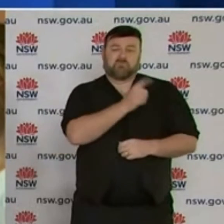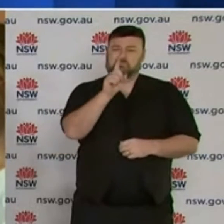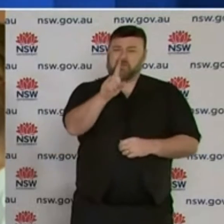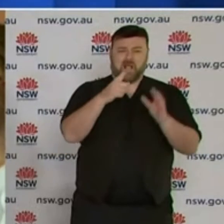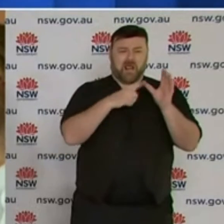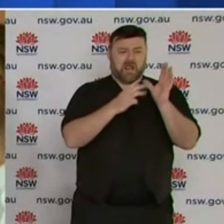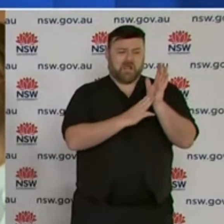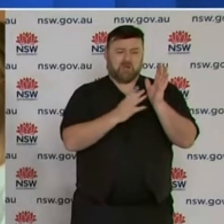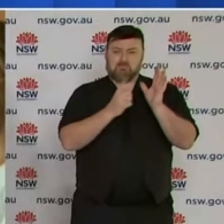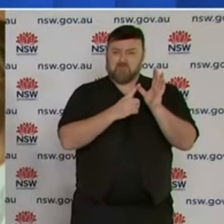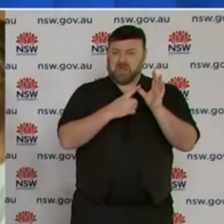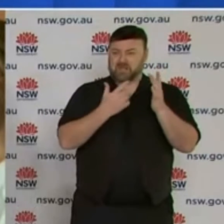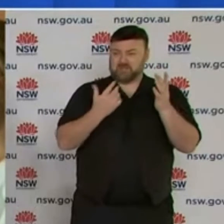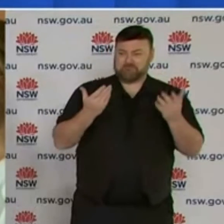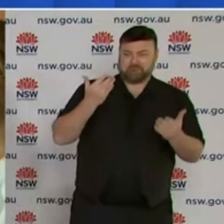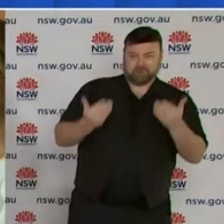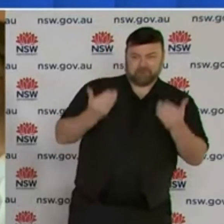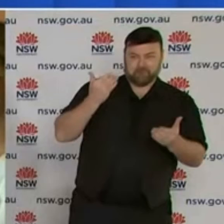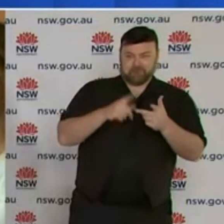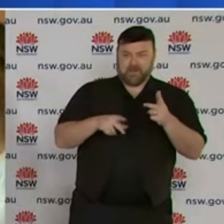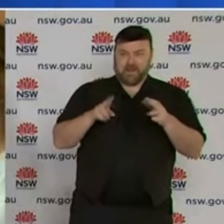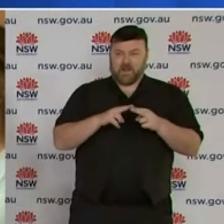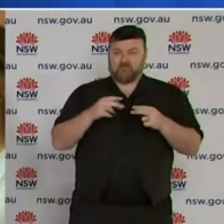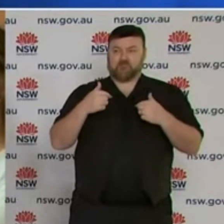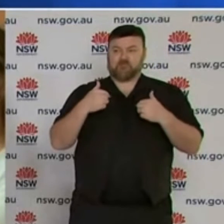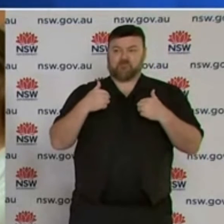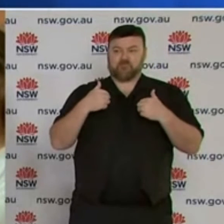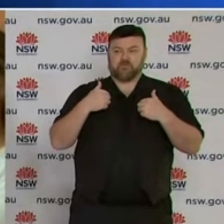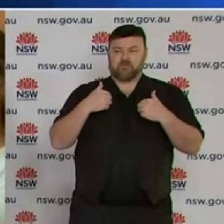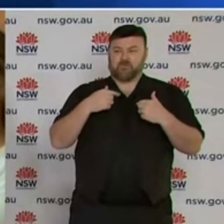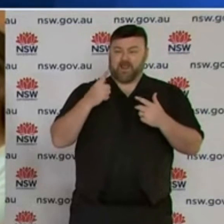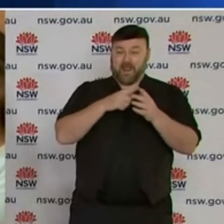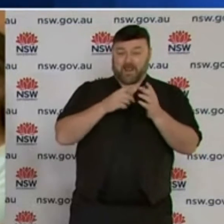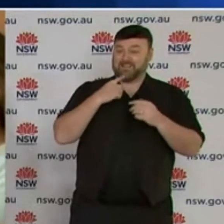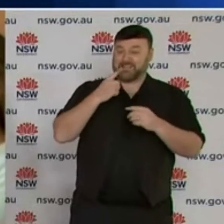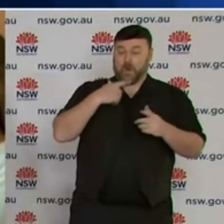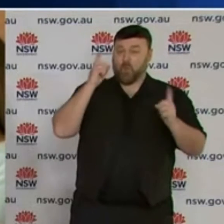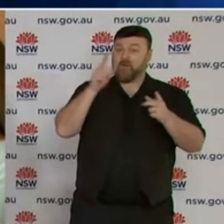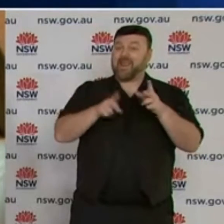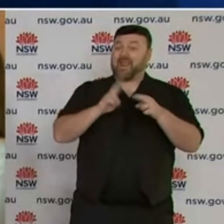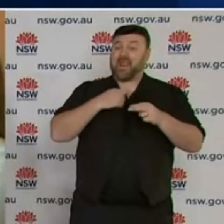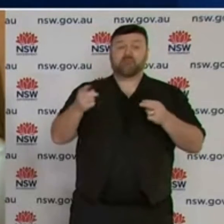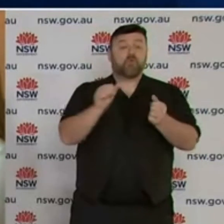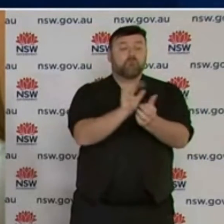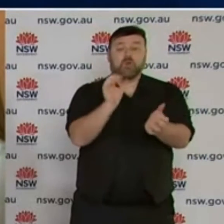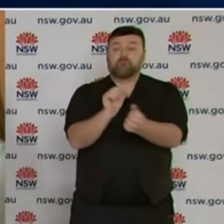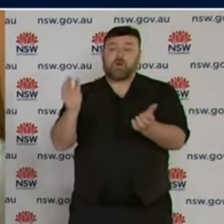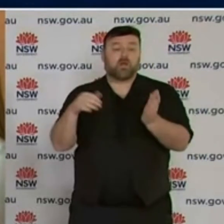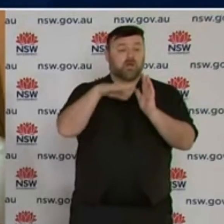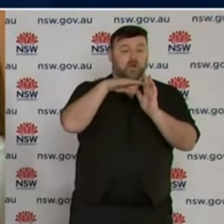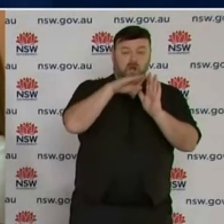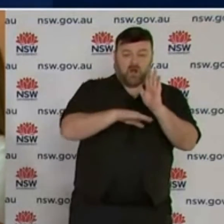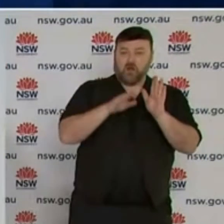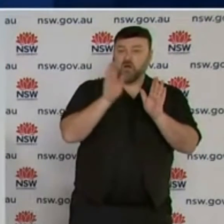confident that we can actually drive down cases if you keep allowing more freedoms. They want New South Wales and Victoria to ease down the